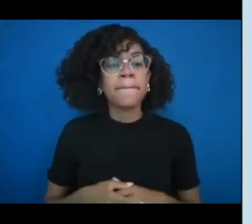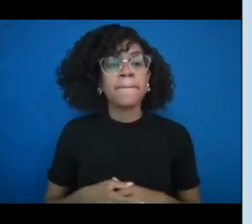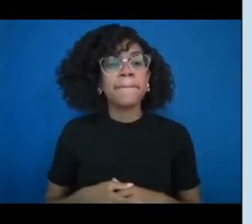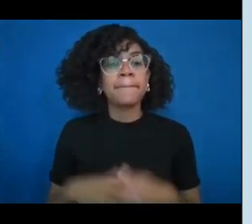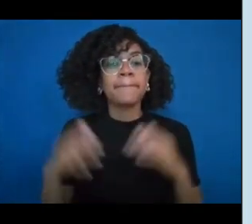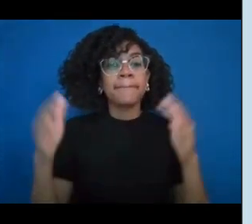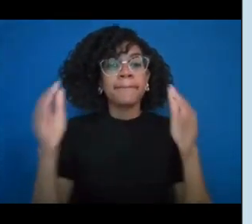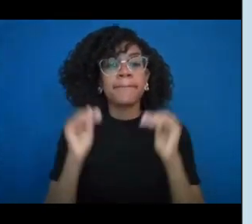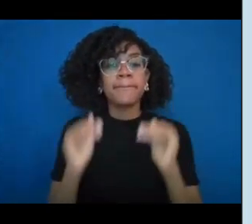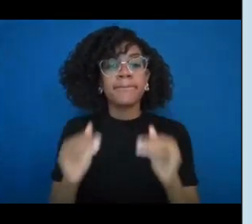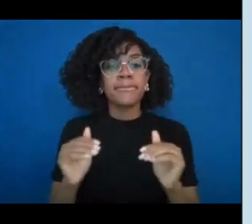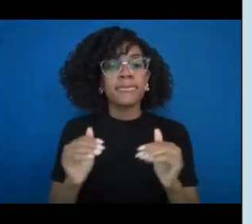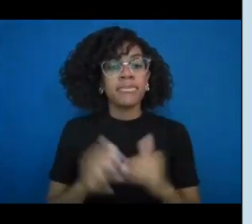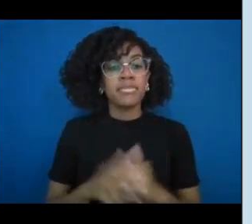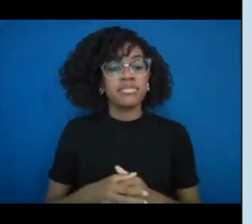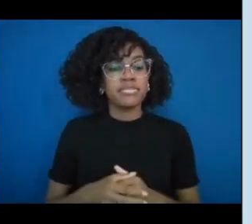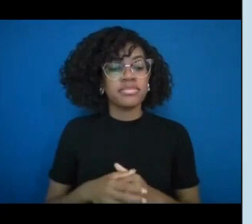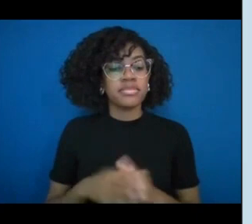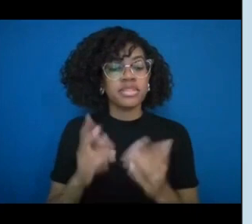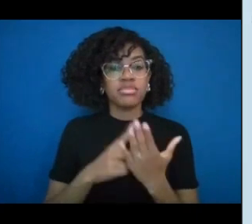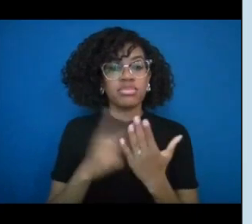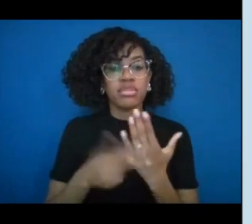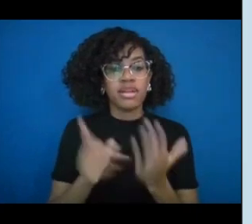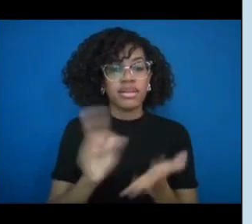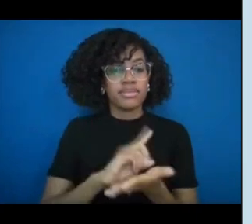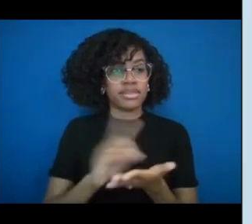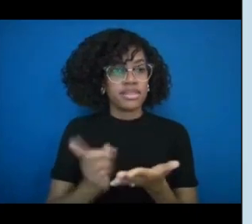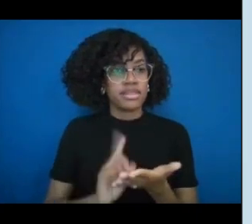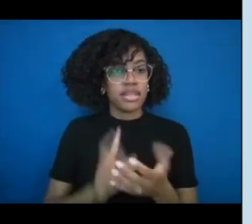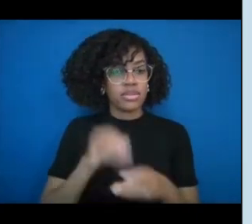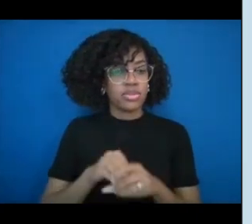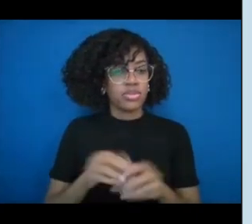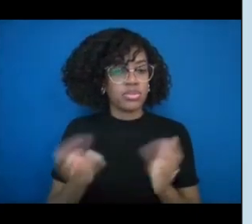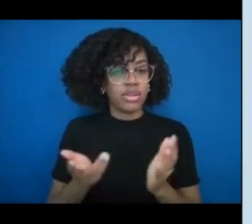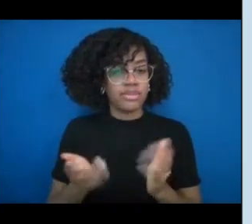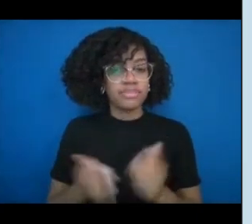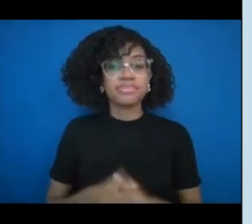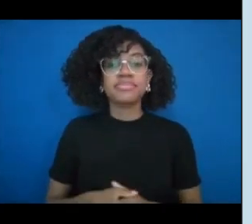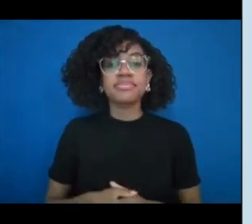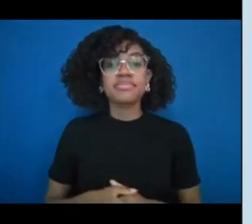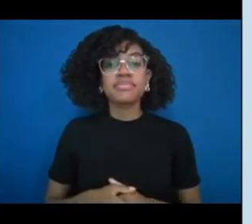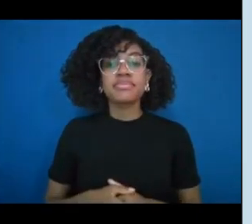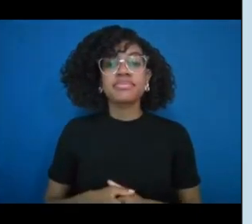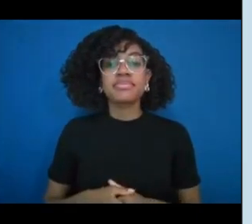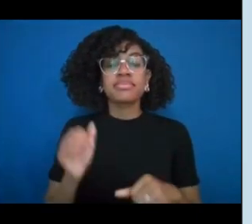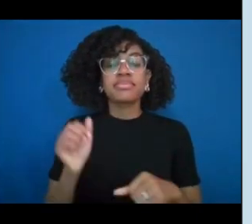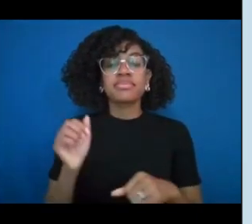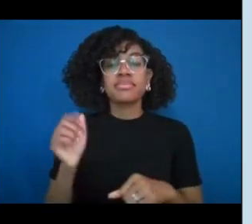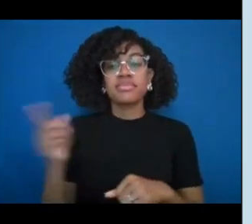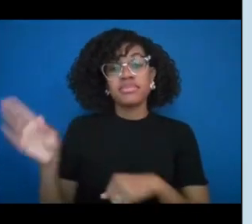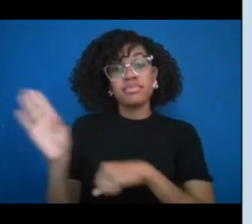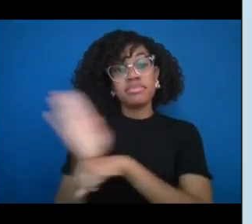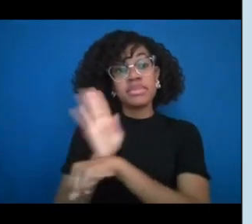Included in program design is things like employers identifying